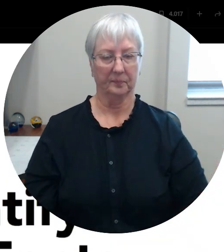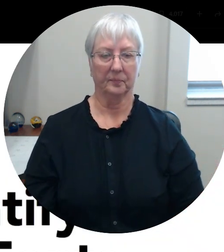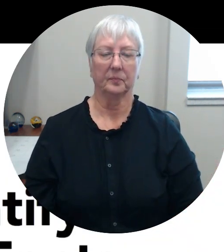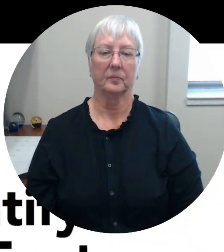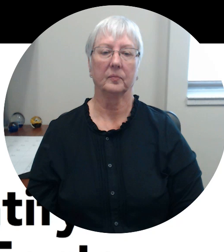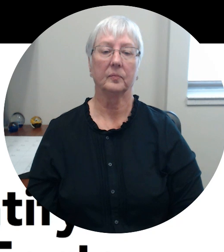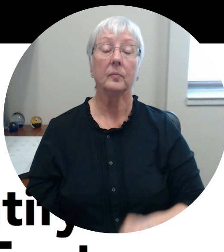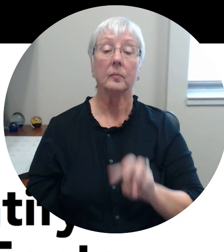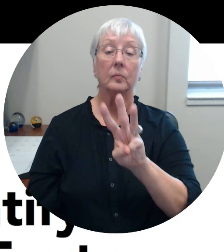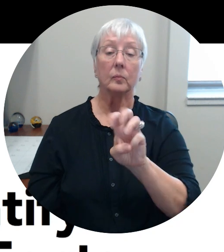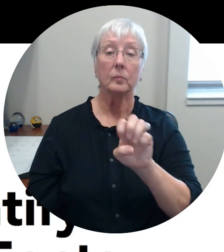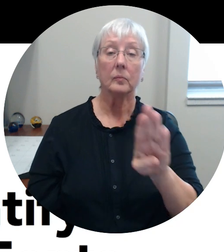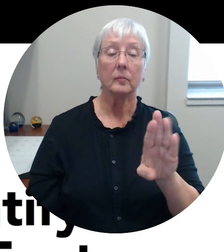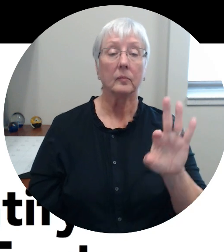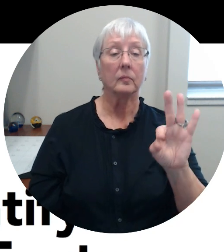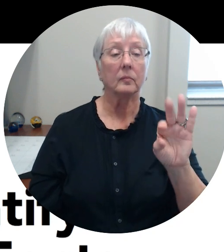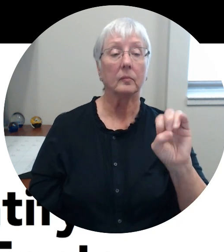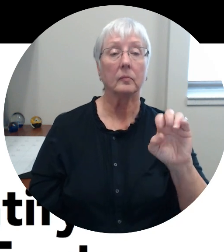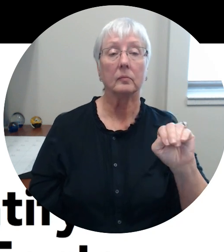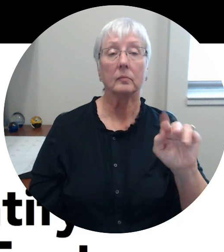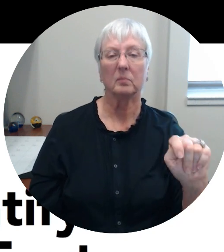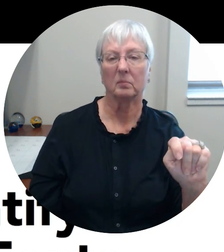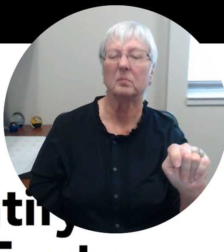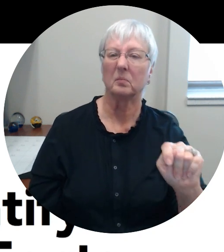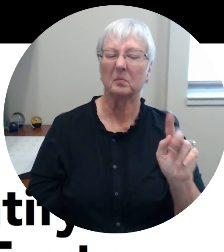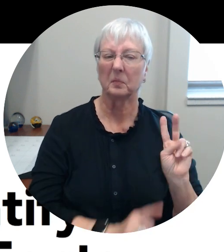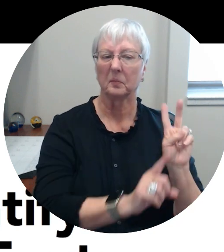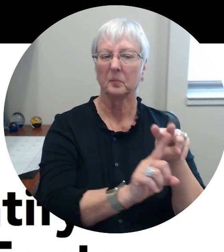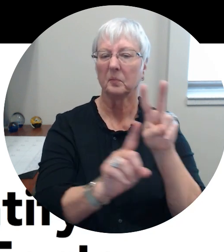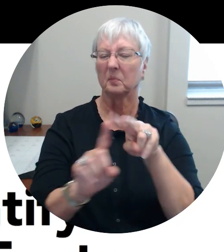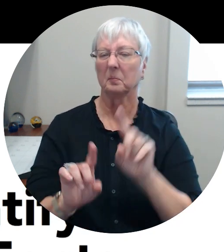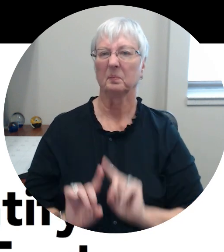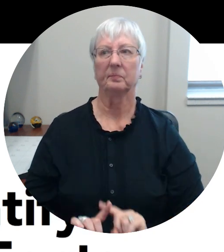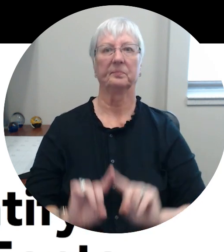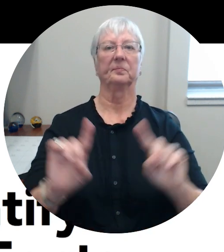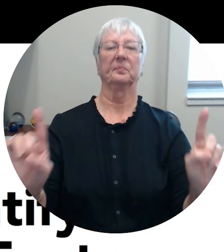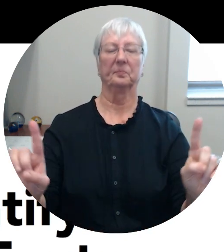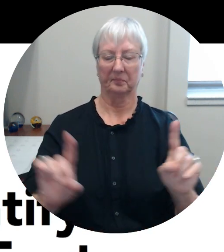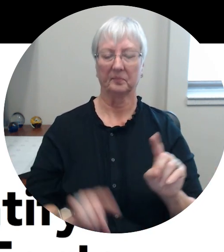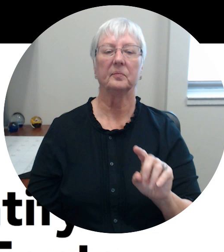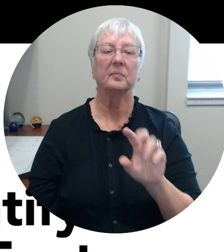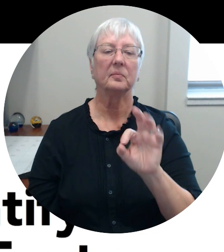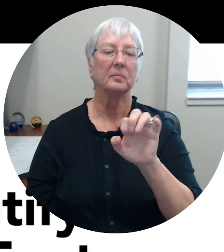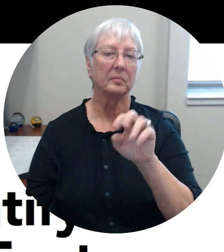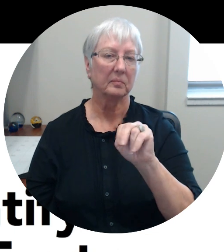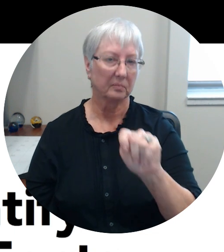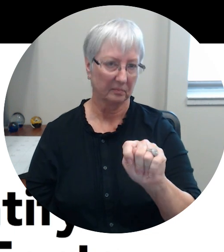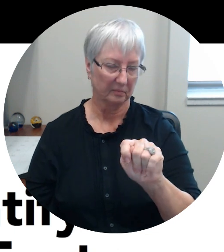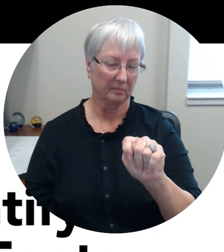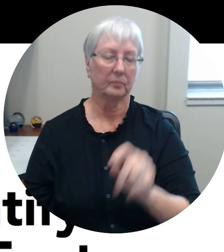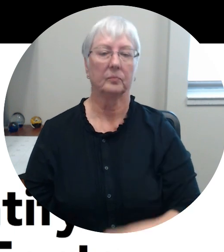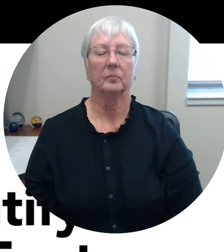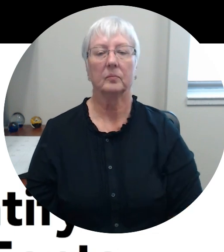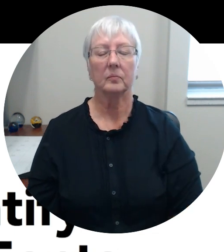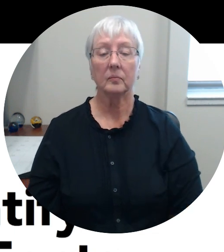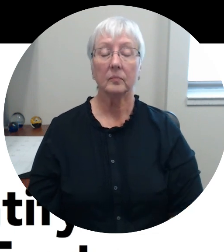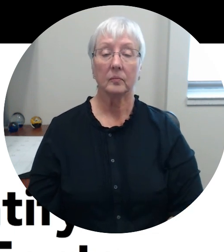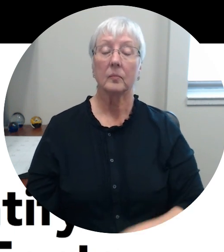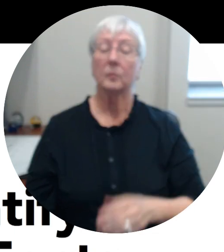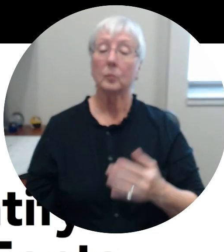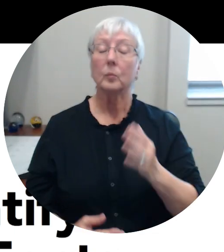The term web font is applied to so many fonts these days, whether or not they were actually designed for the web at all. In this tutorial, you'll learn ways